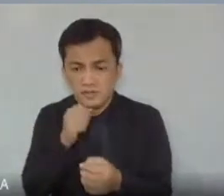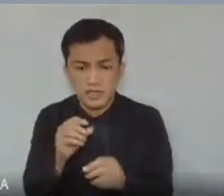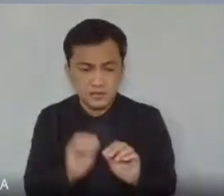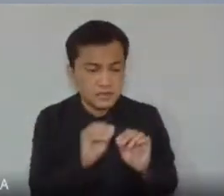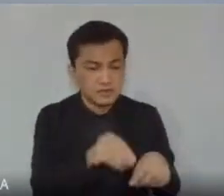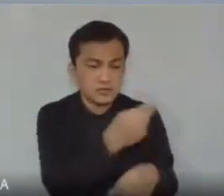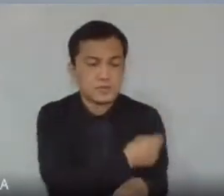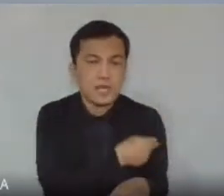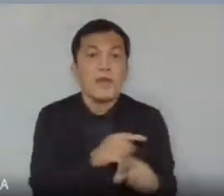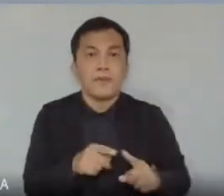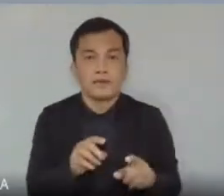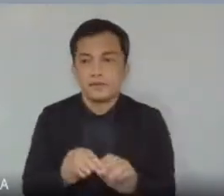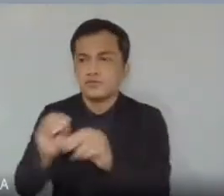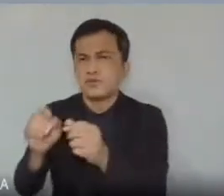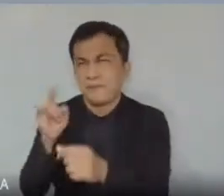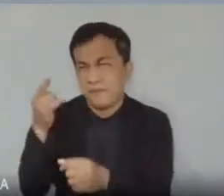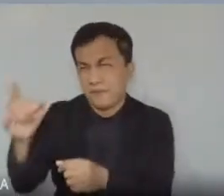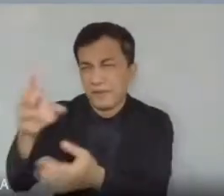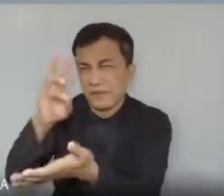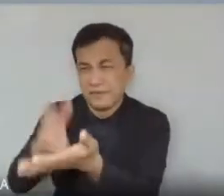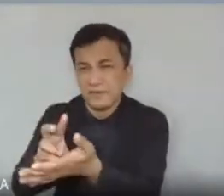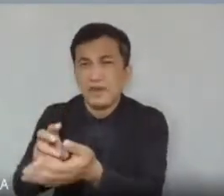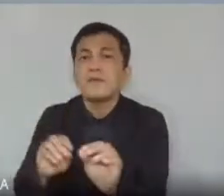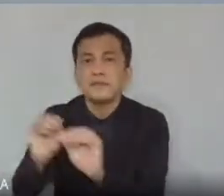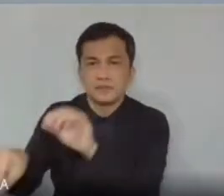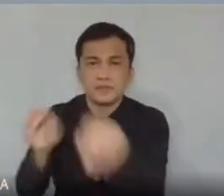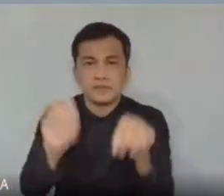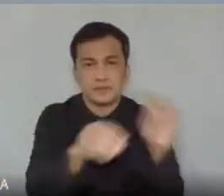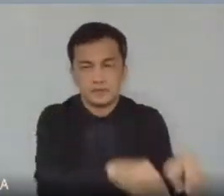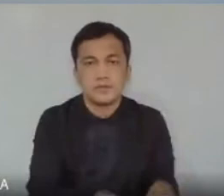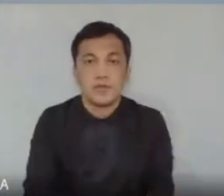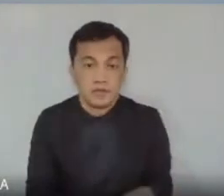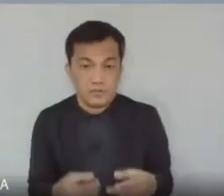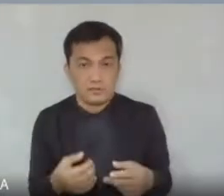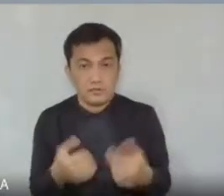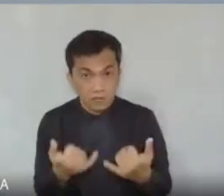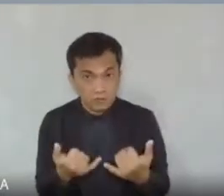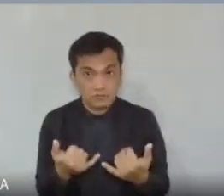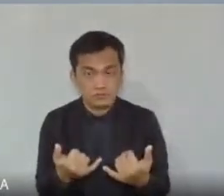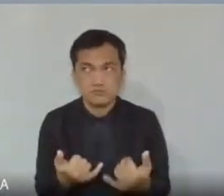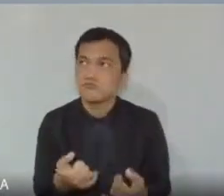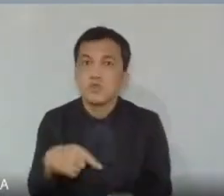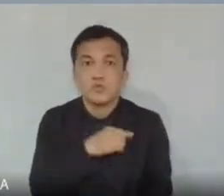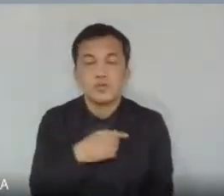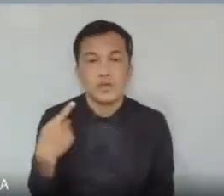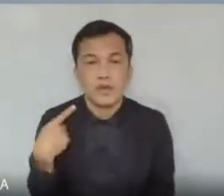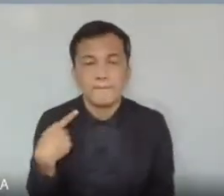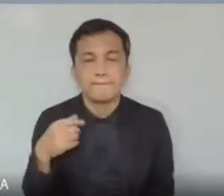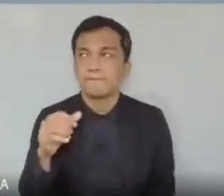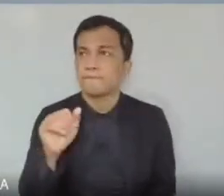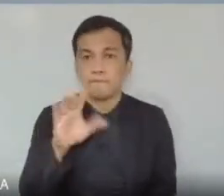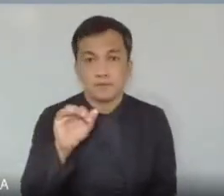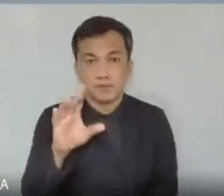provincial hospital. So we are planning on buying 12 more units for our